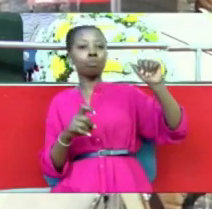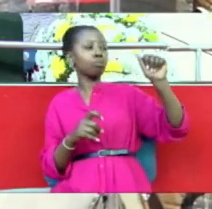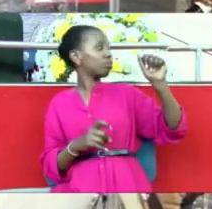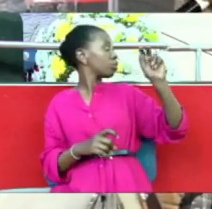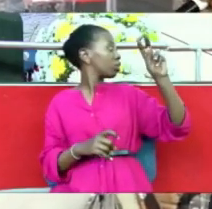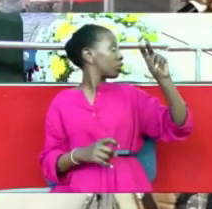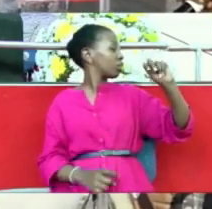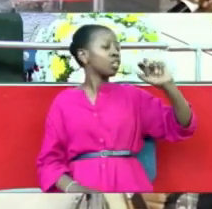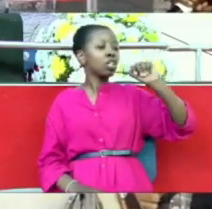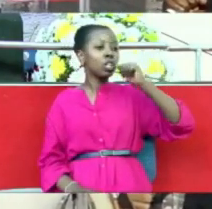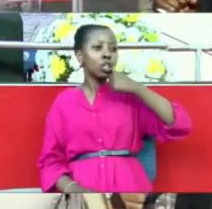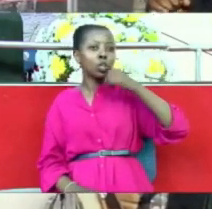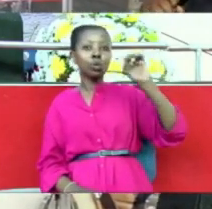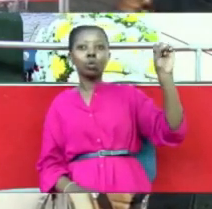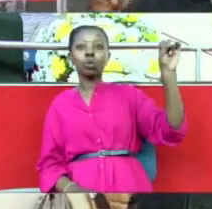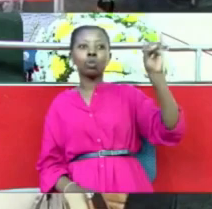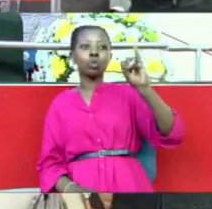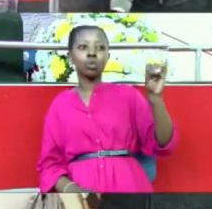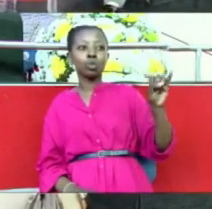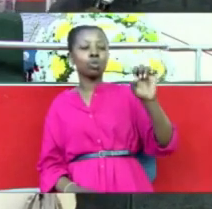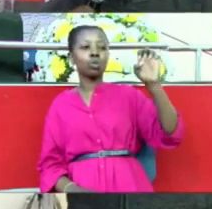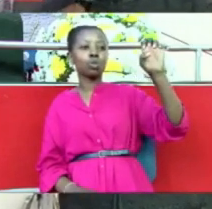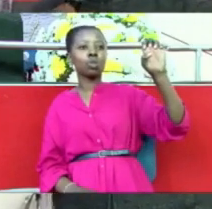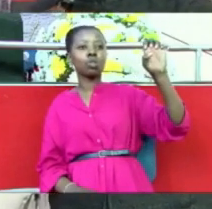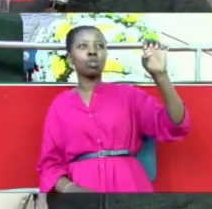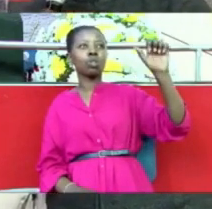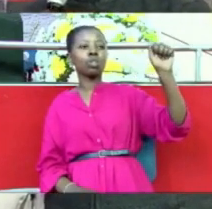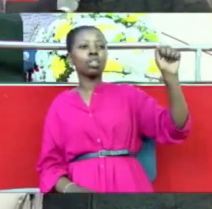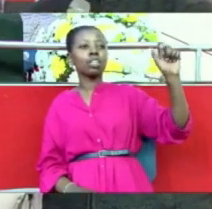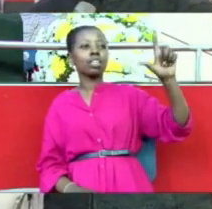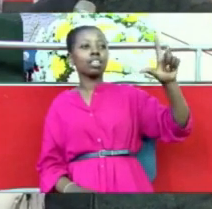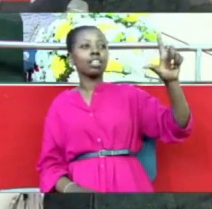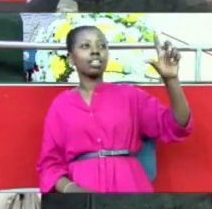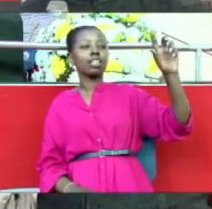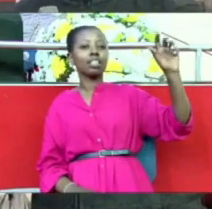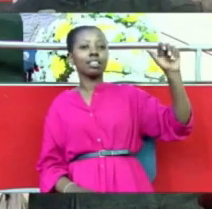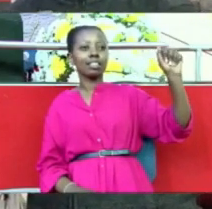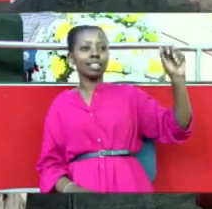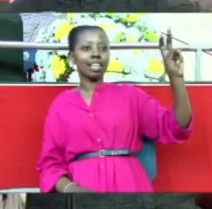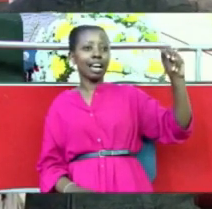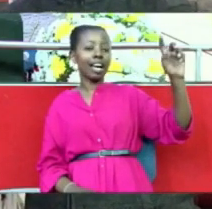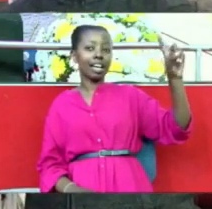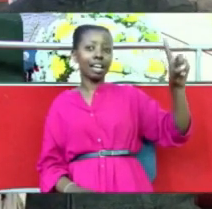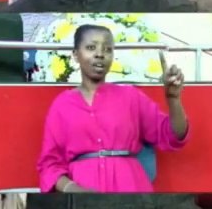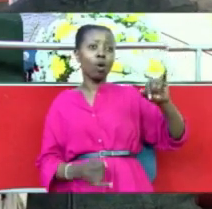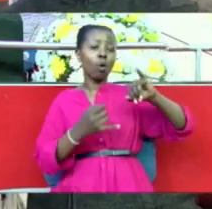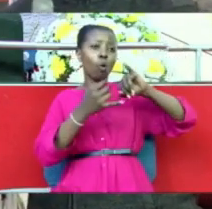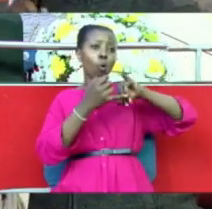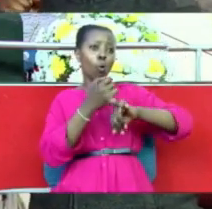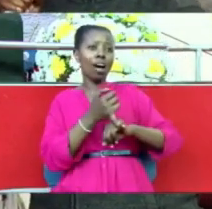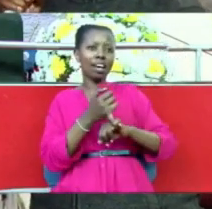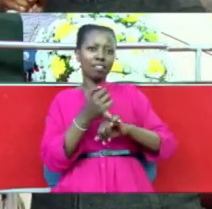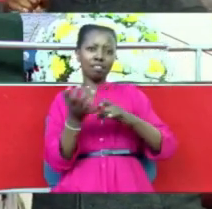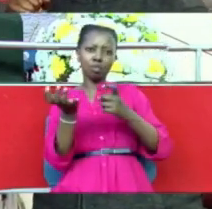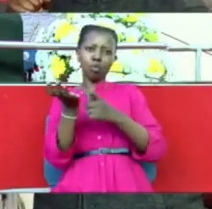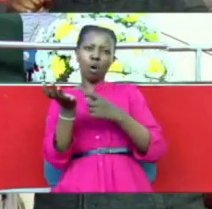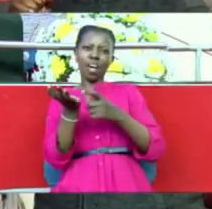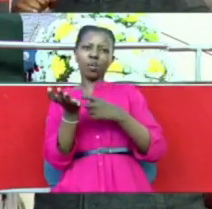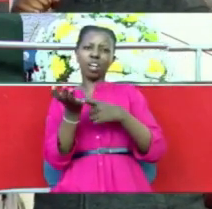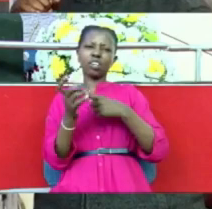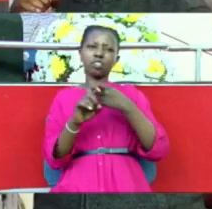from Meru. Mke wake alikuwa mzungu wa kutoka New Zealand. So I looked forward one